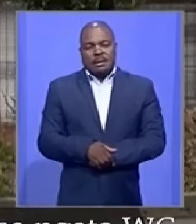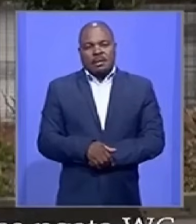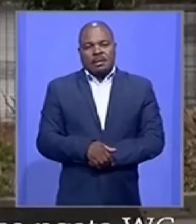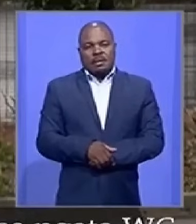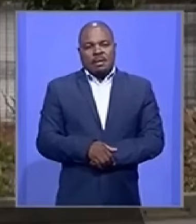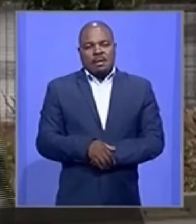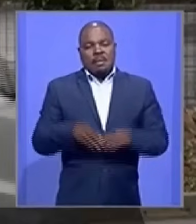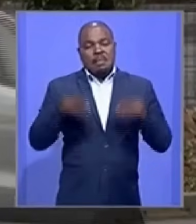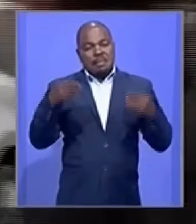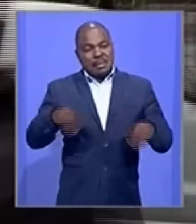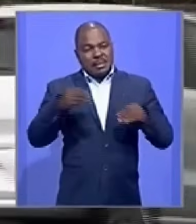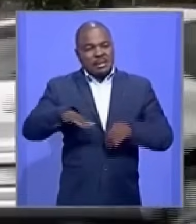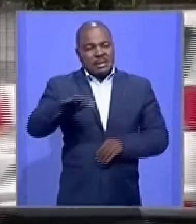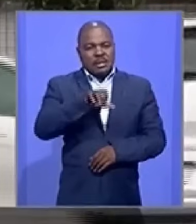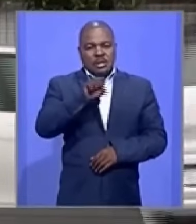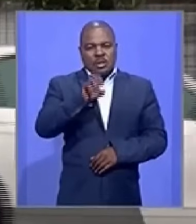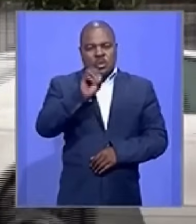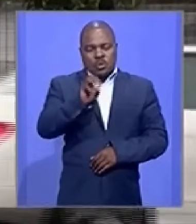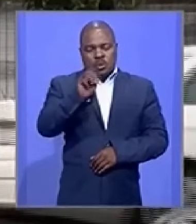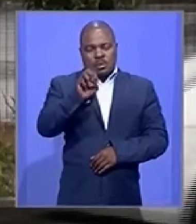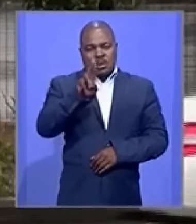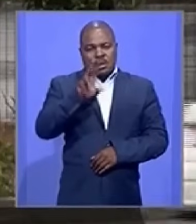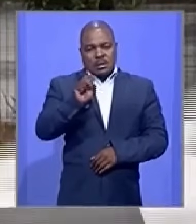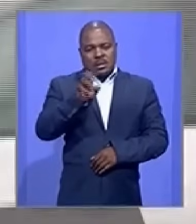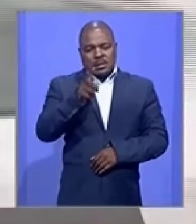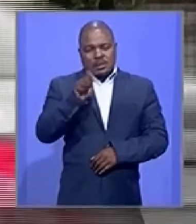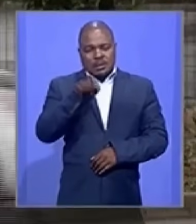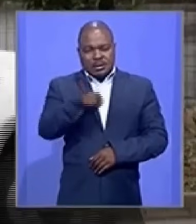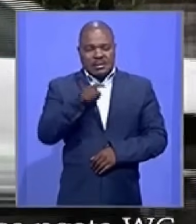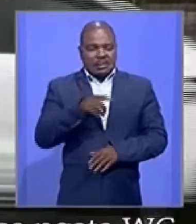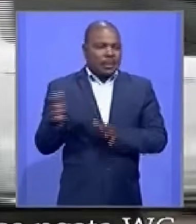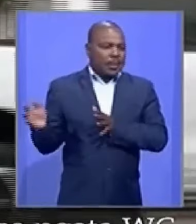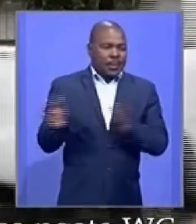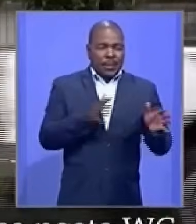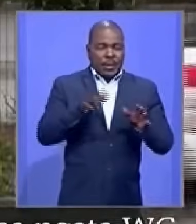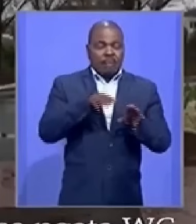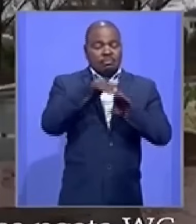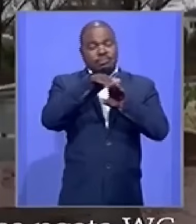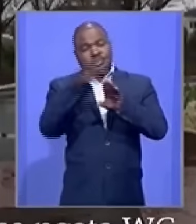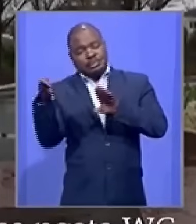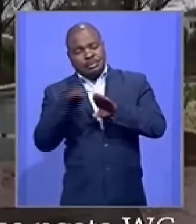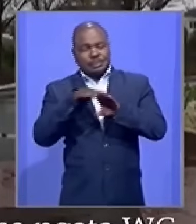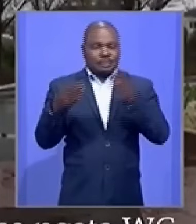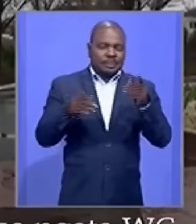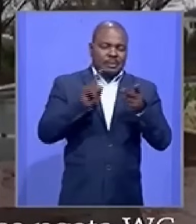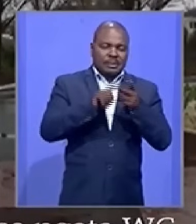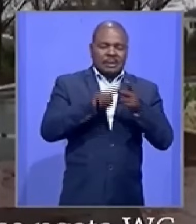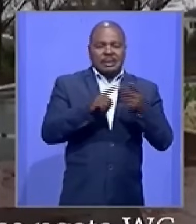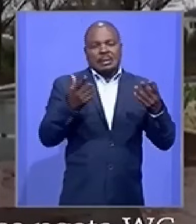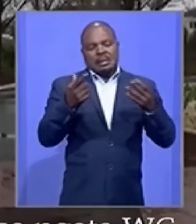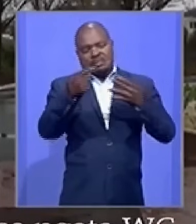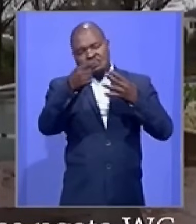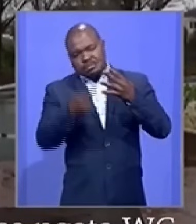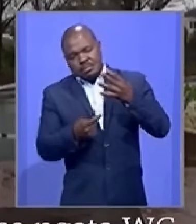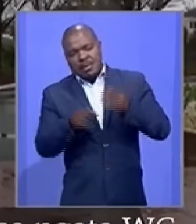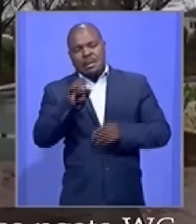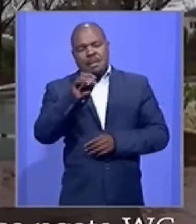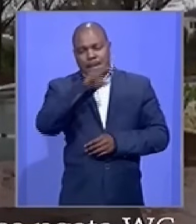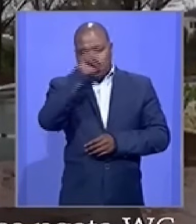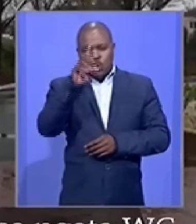Dibaka tsa kgwebo Somerset West di angwe ke sefefo se fefotseng marulelo le ho ama dibaka tse kang Delft, Mitchells Plain le Blue